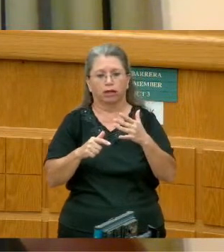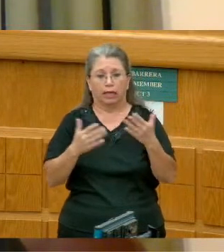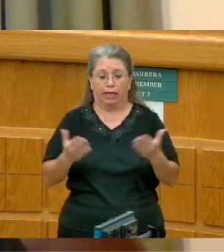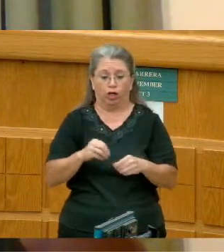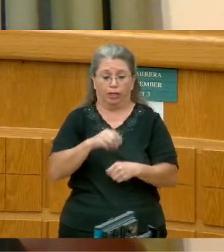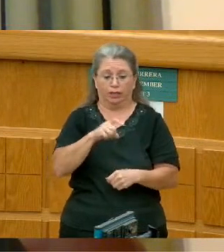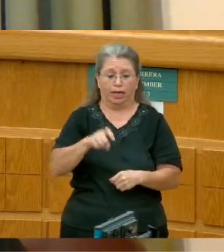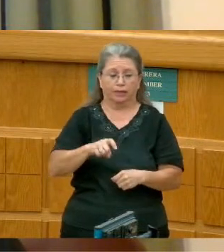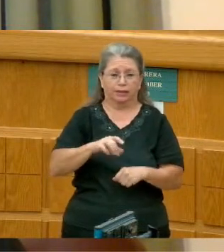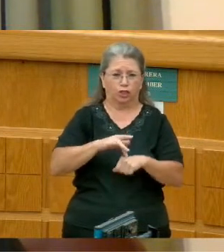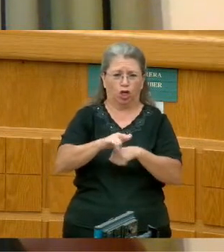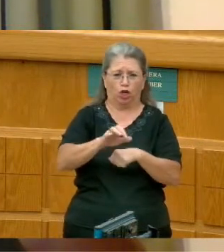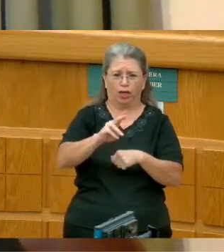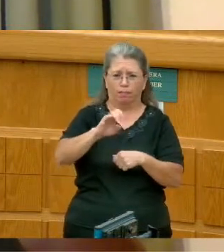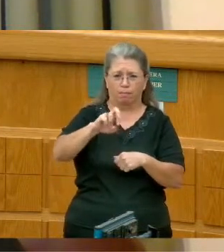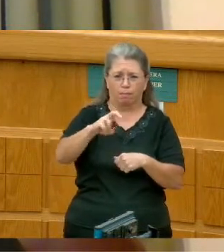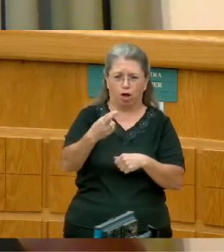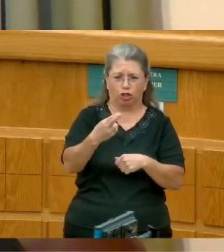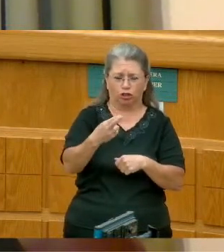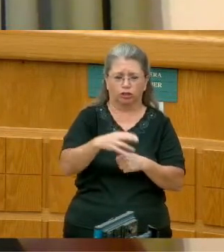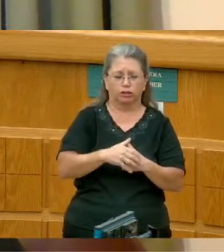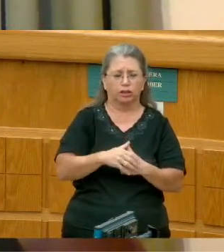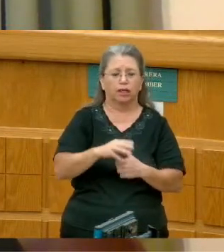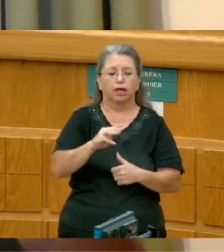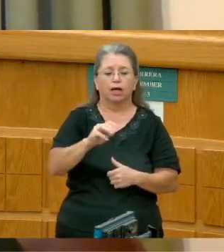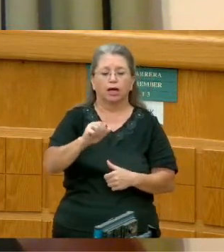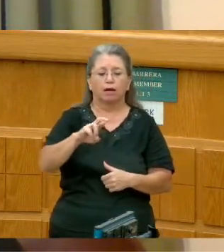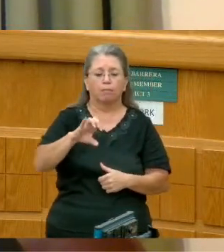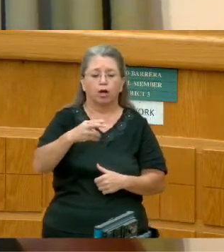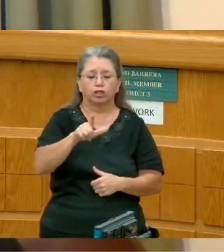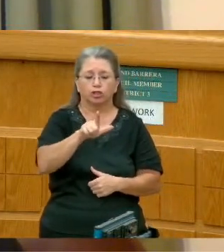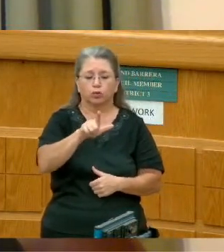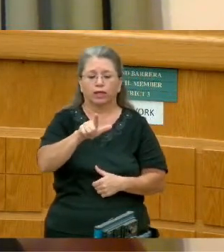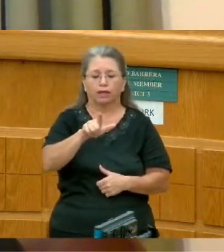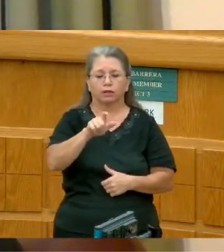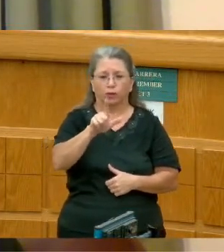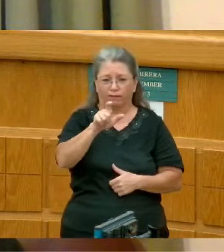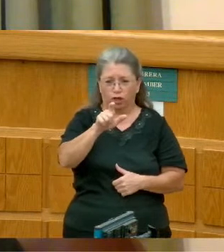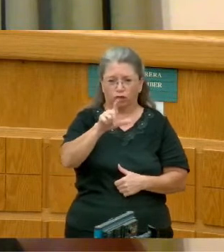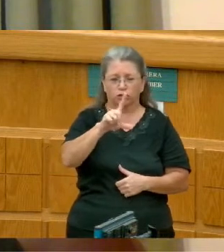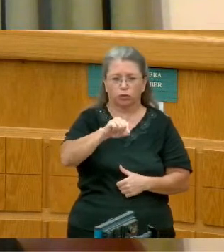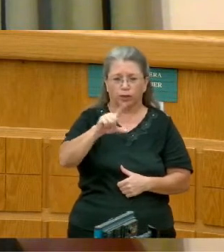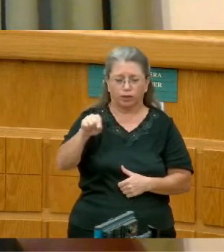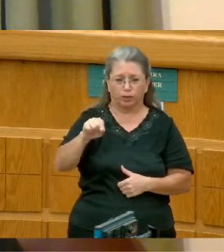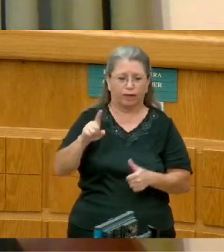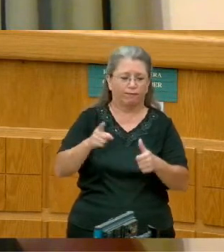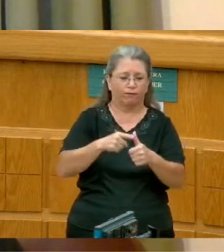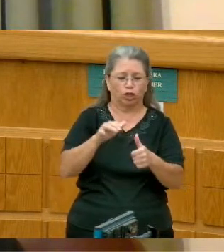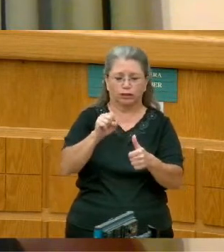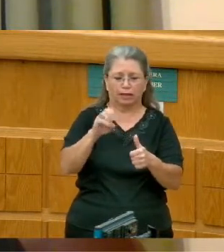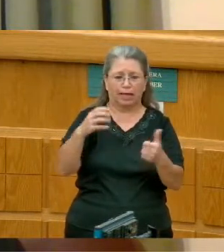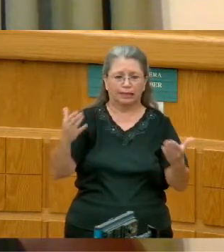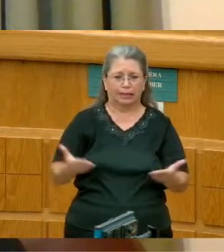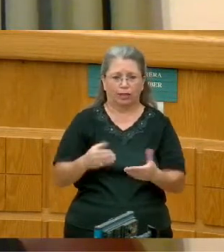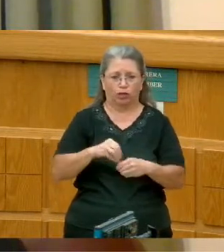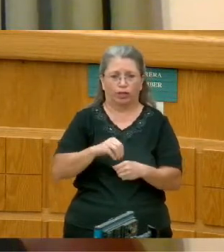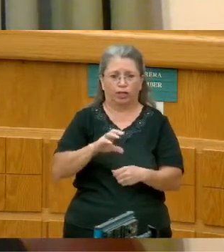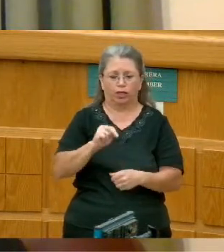March 21st, 2020, the first case was reported in Nueces County. The virus was definitely